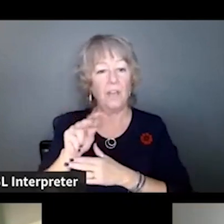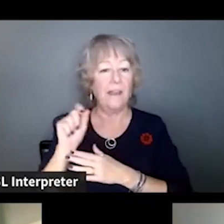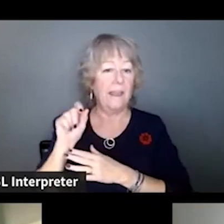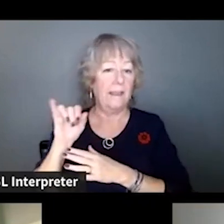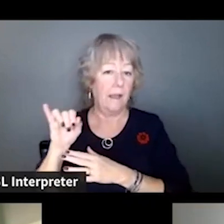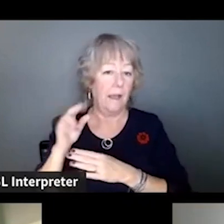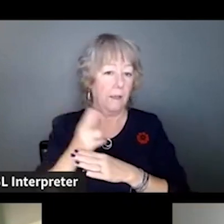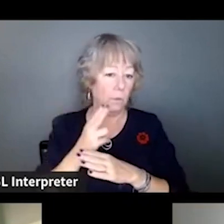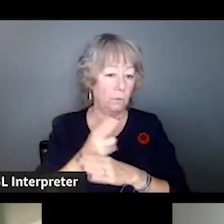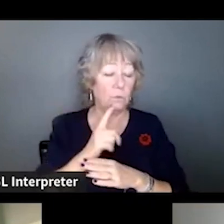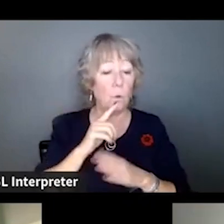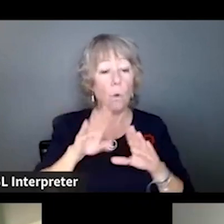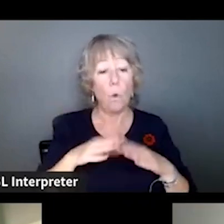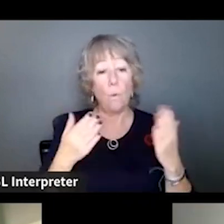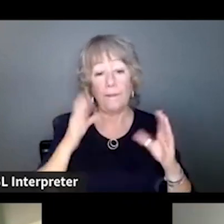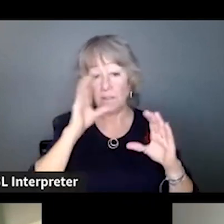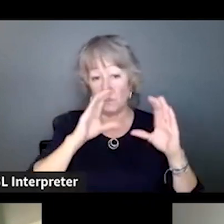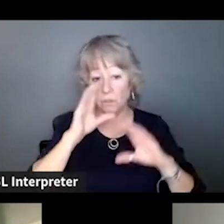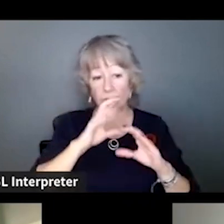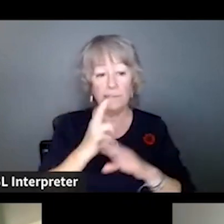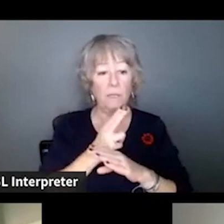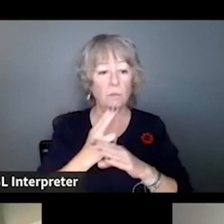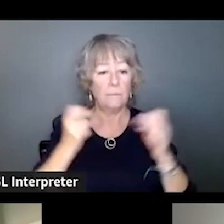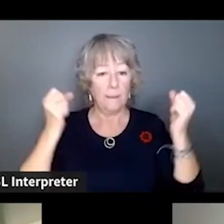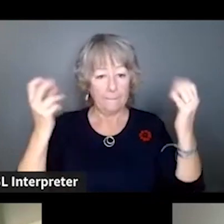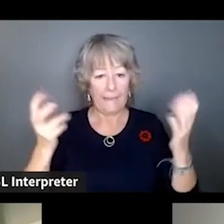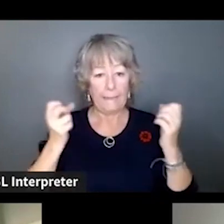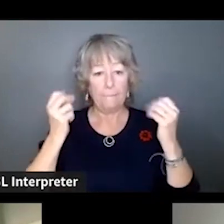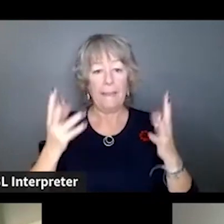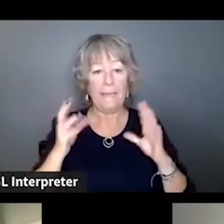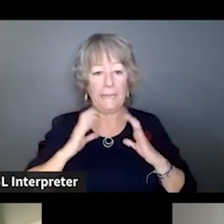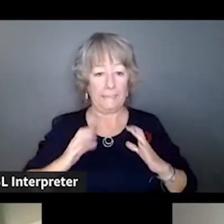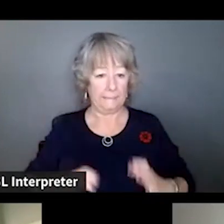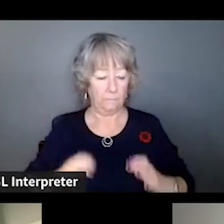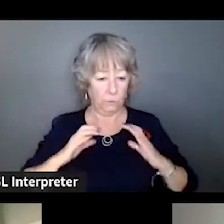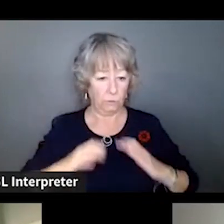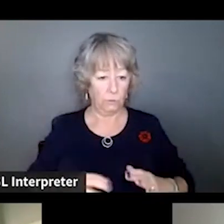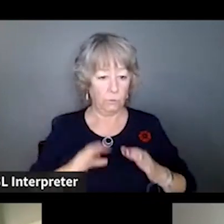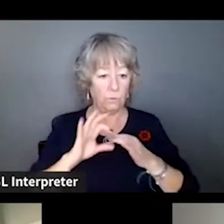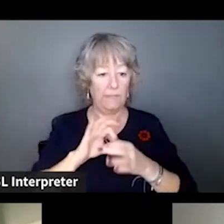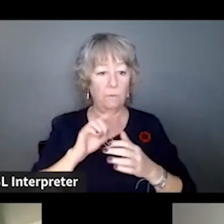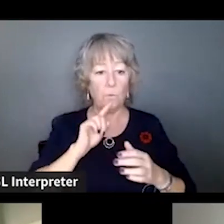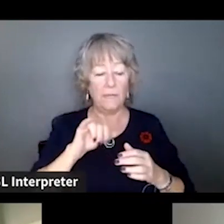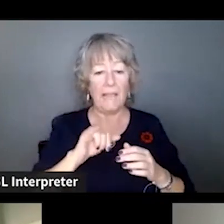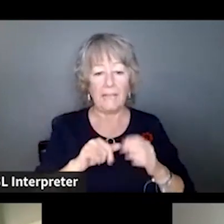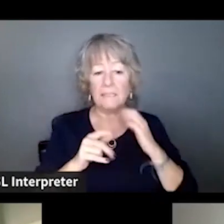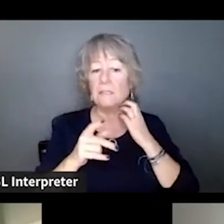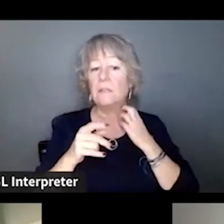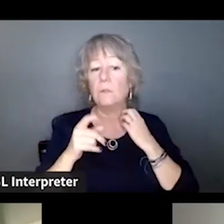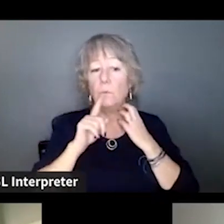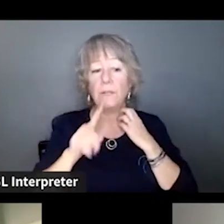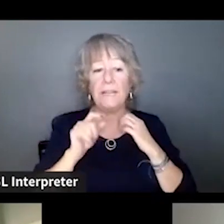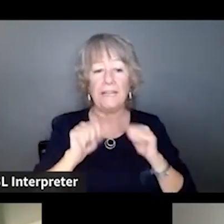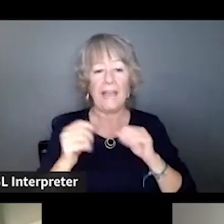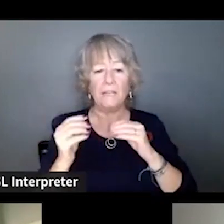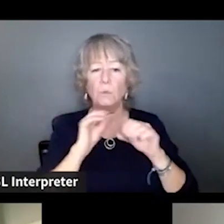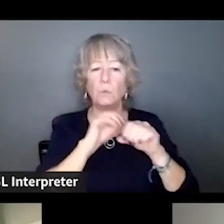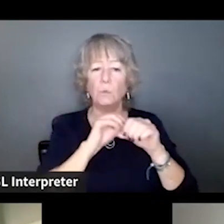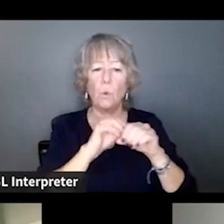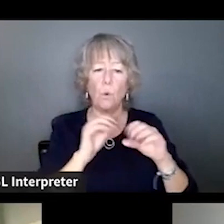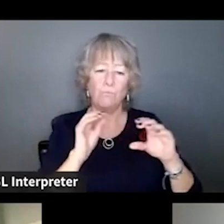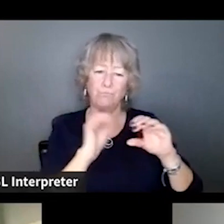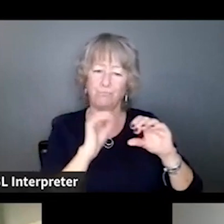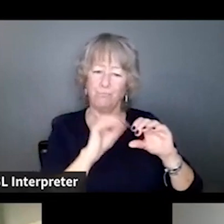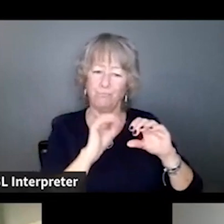So Opensearch is also being used by many, many customers as a vector database. So it can basically store and